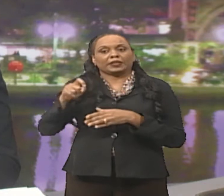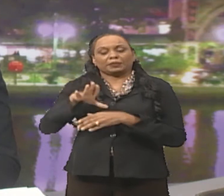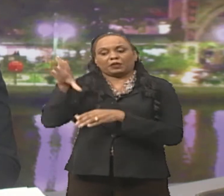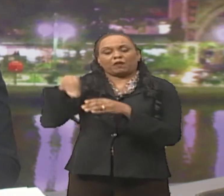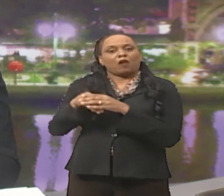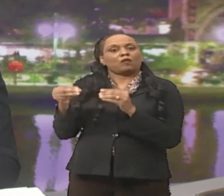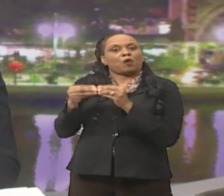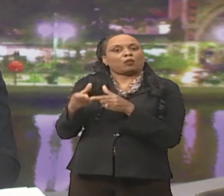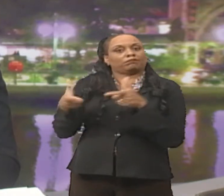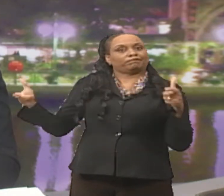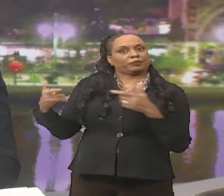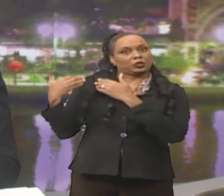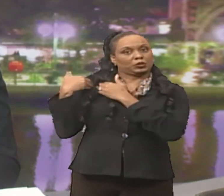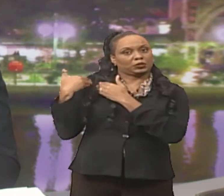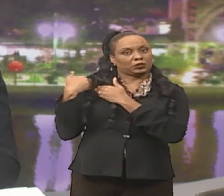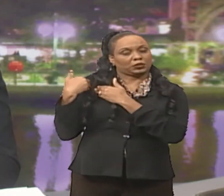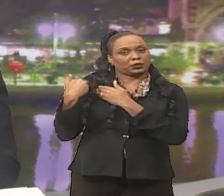responsibility.